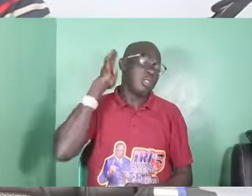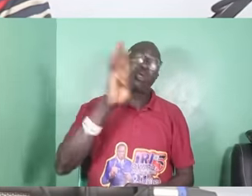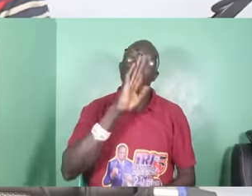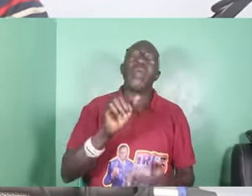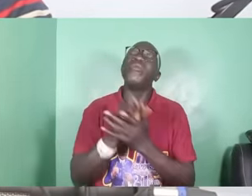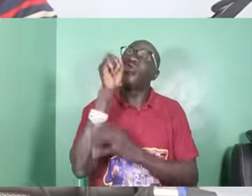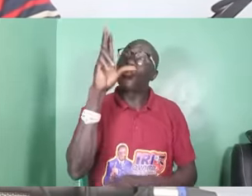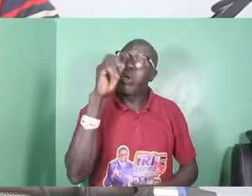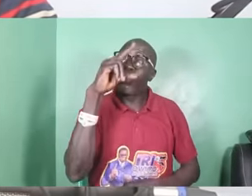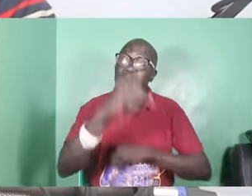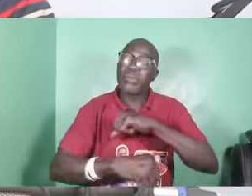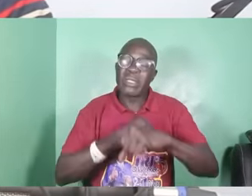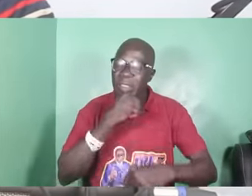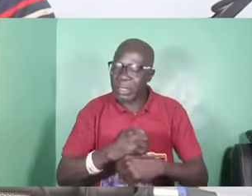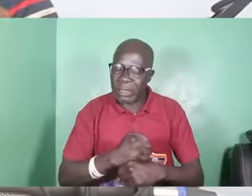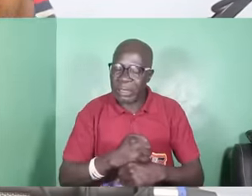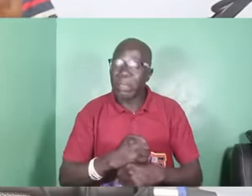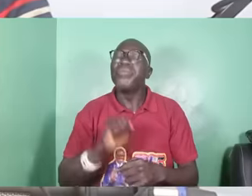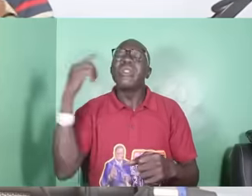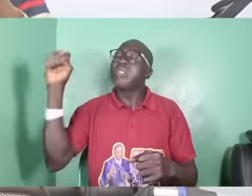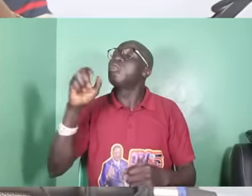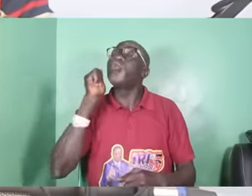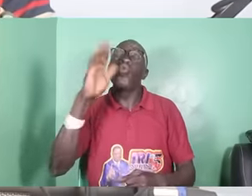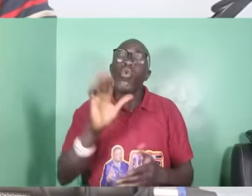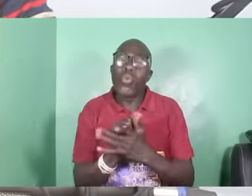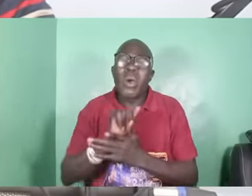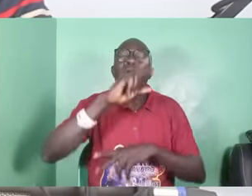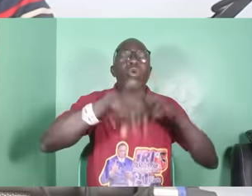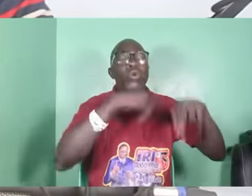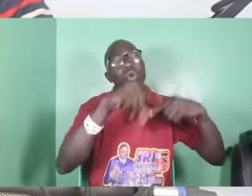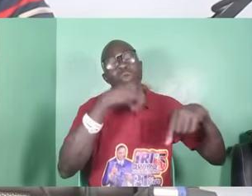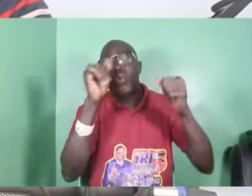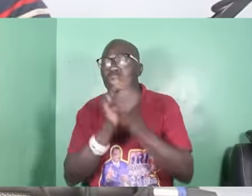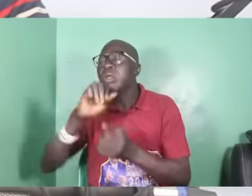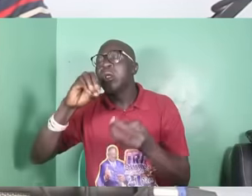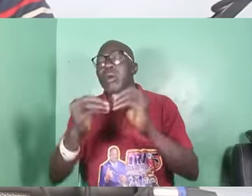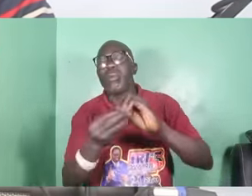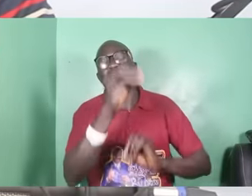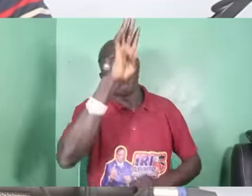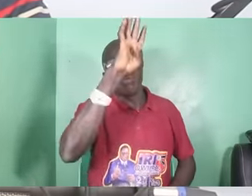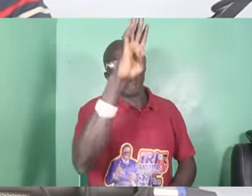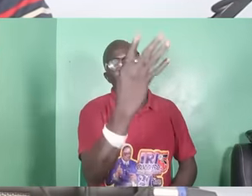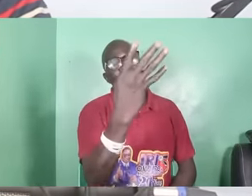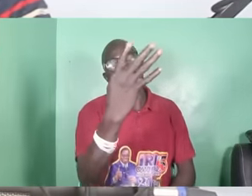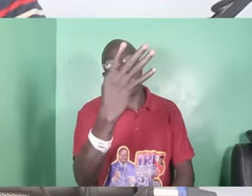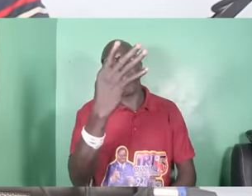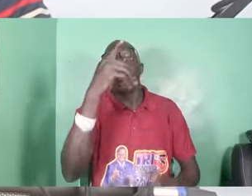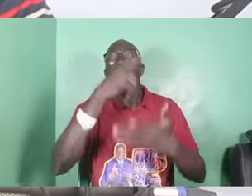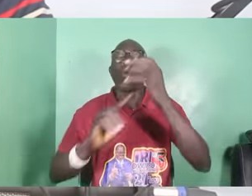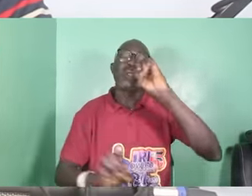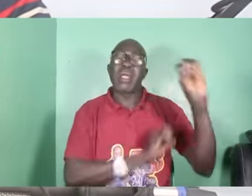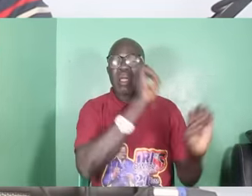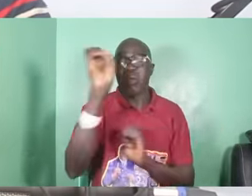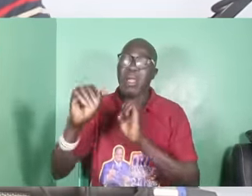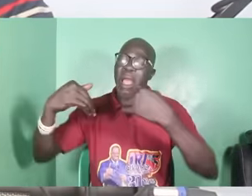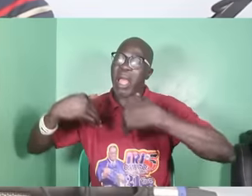For 12 years. For Dumejila. The woman was going with it. Number four. He carrying.